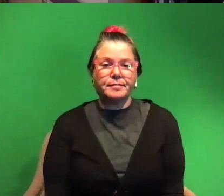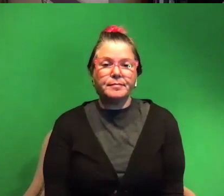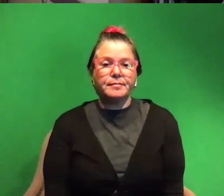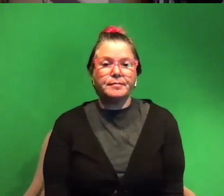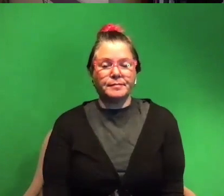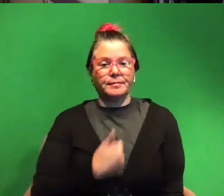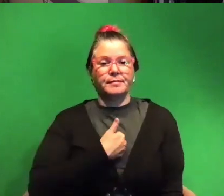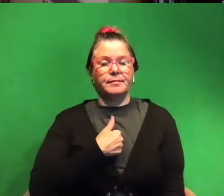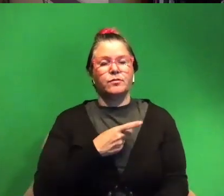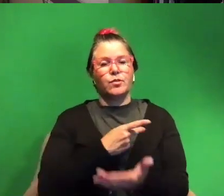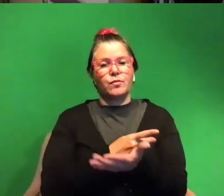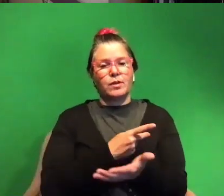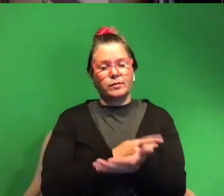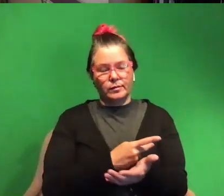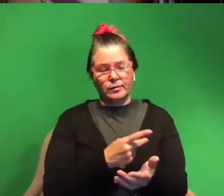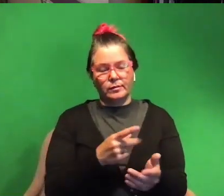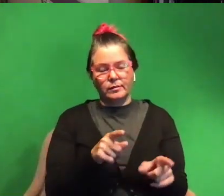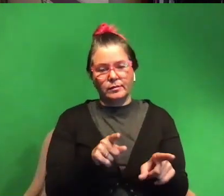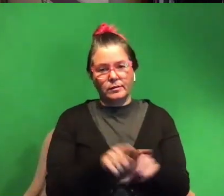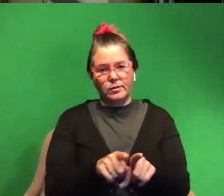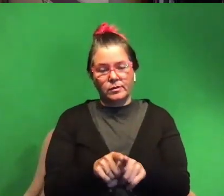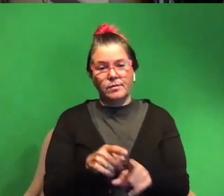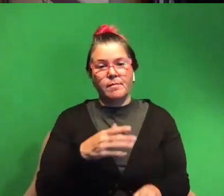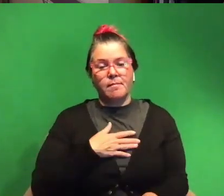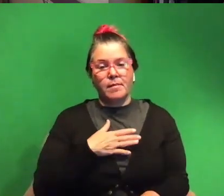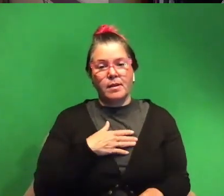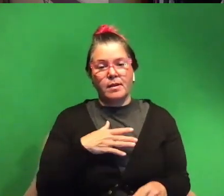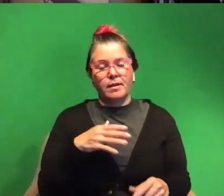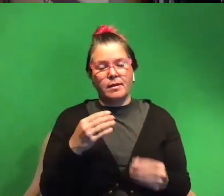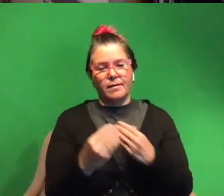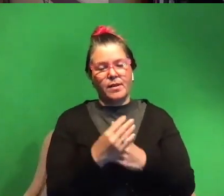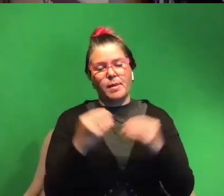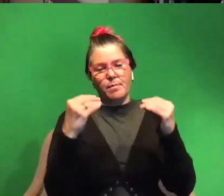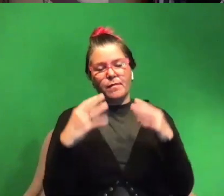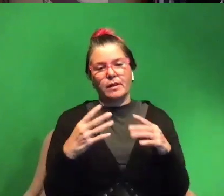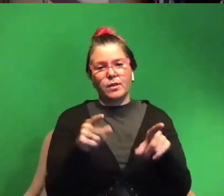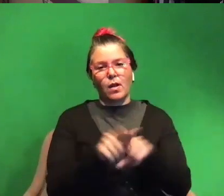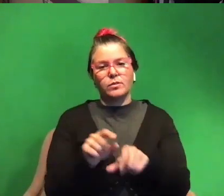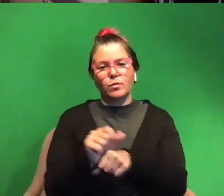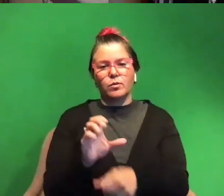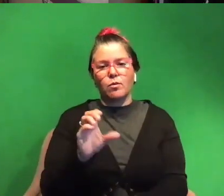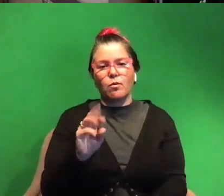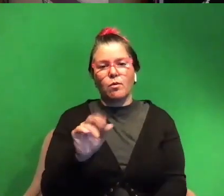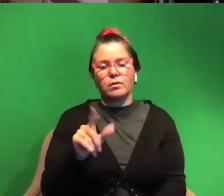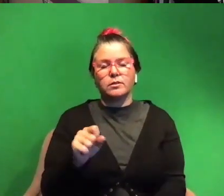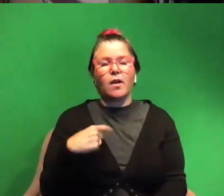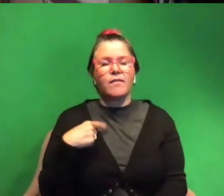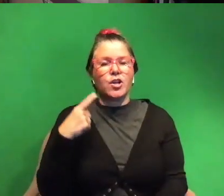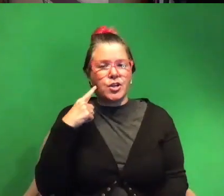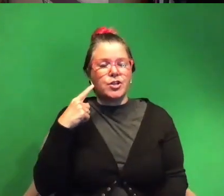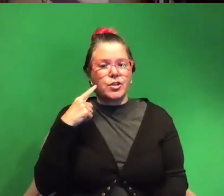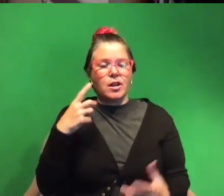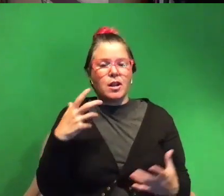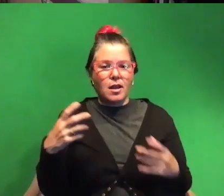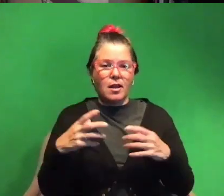I'm a graduate student also, and my advisor, my professor, also works with corals. So I've heard a lot about corals, and it's